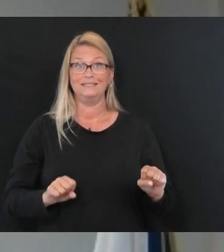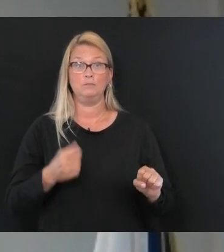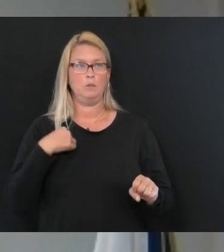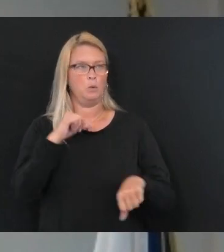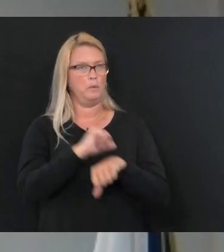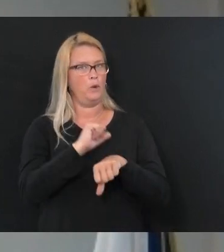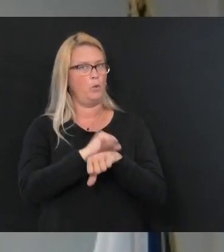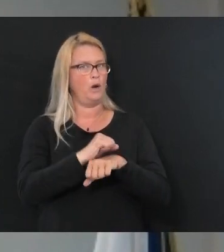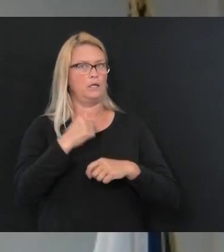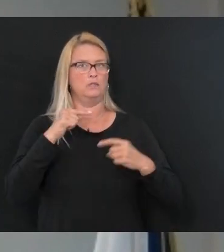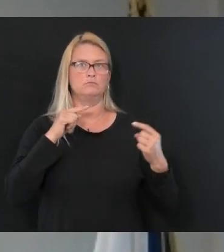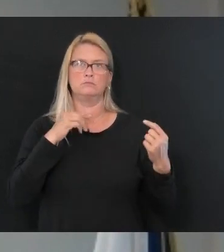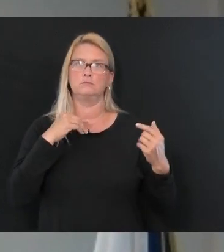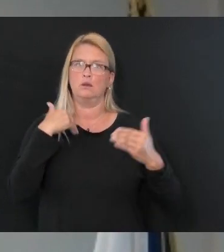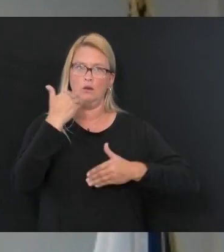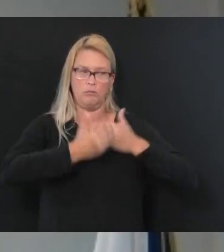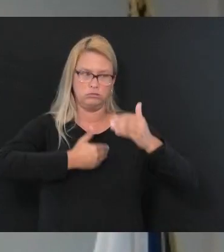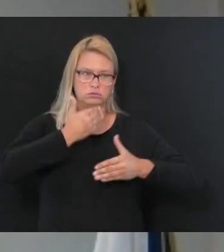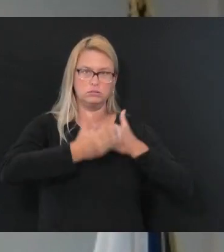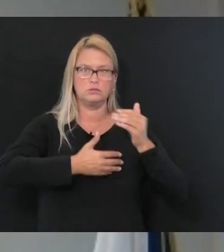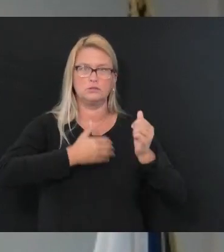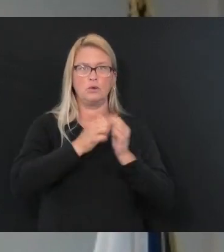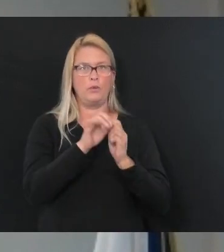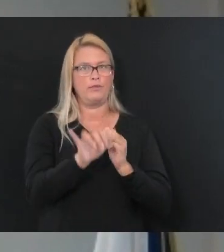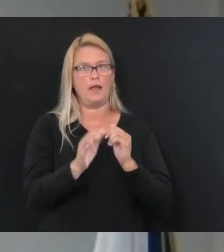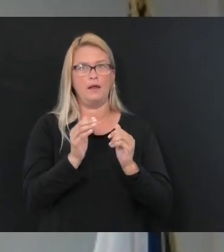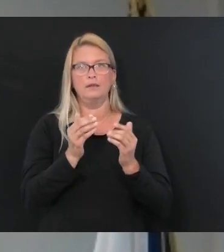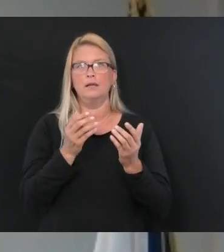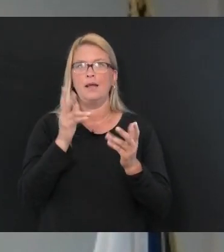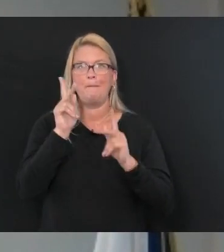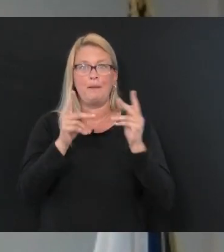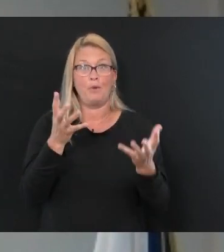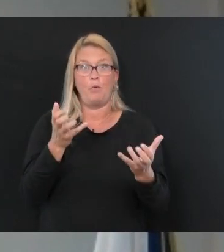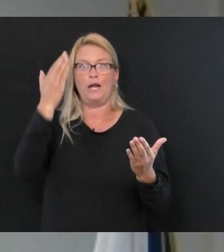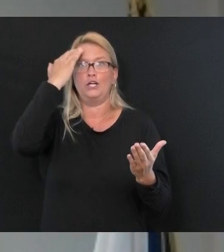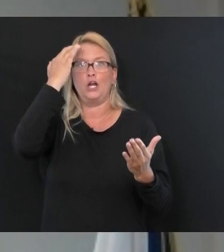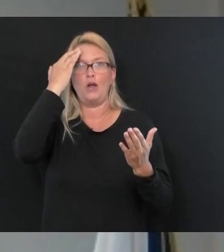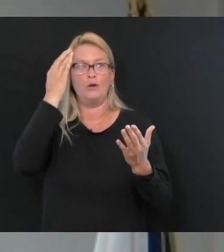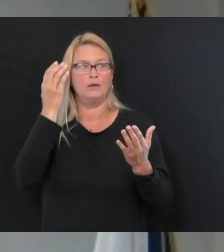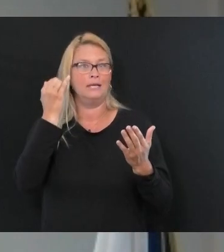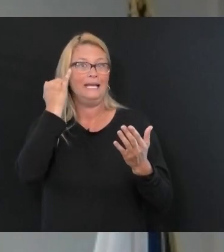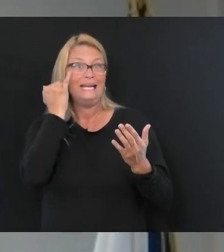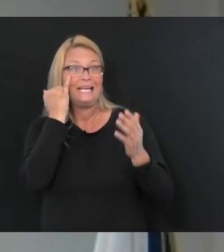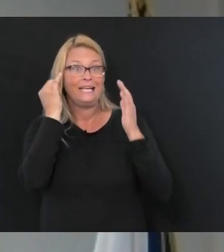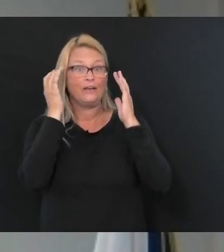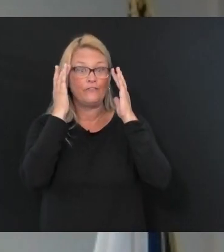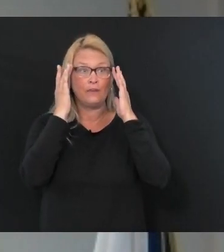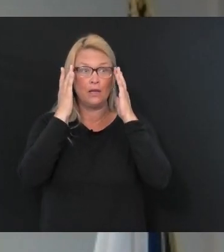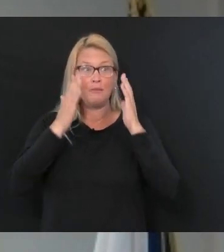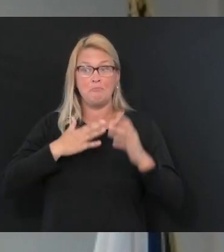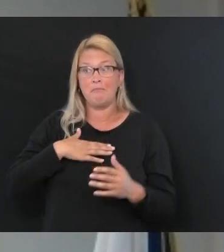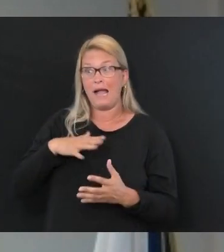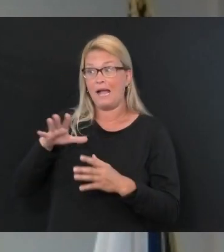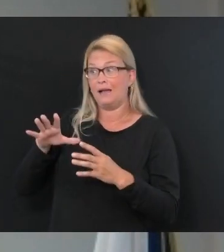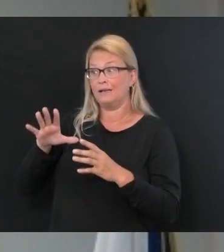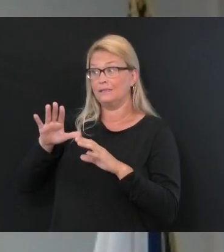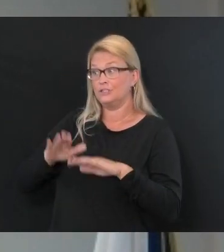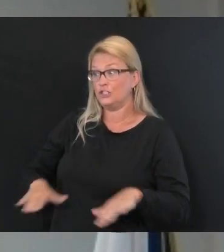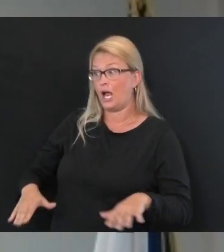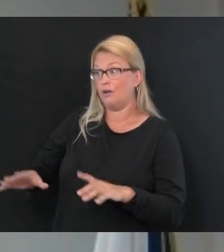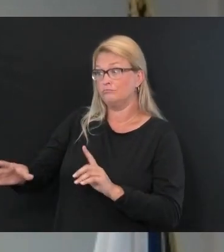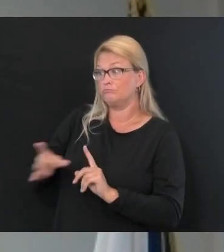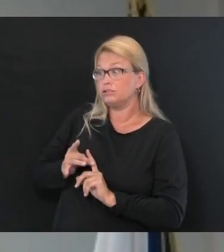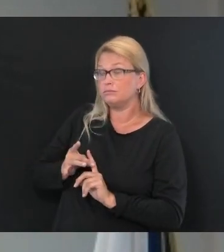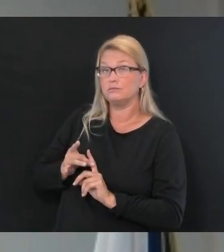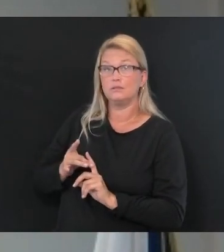hard with that. And a lot of people do want to know the process of if a child does contract COVID-19. The